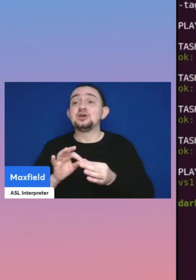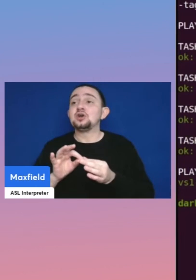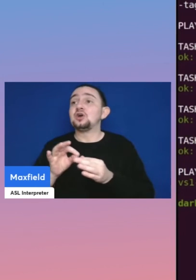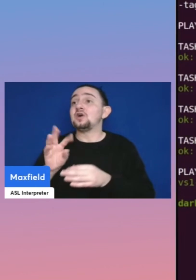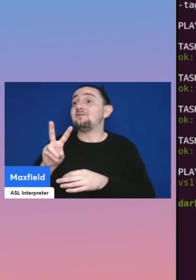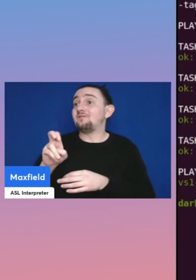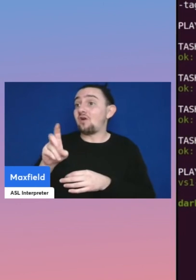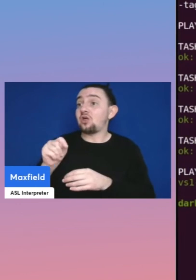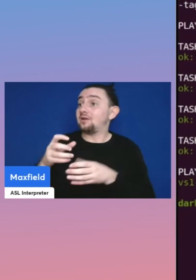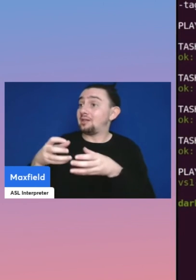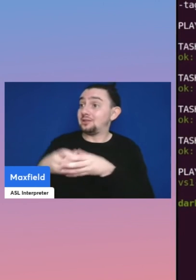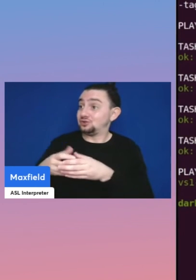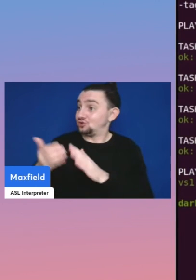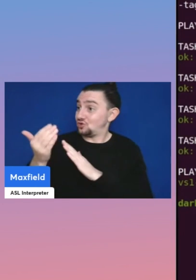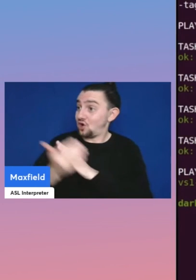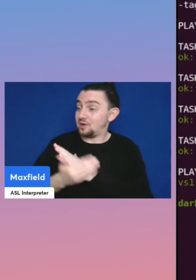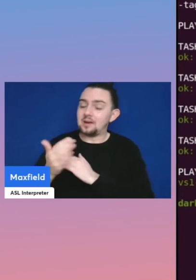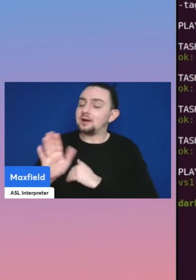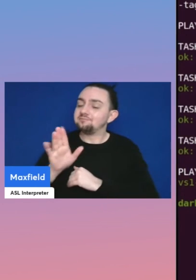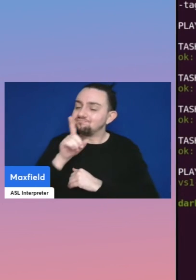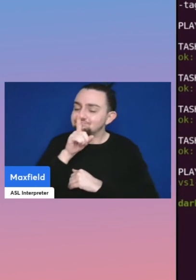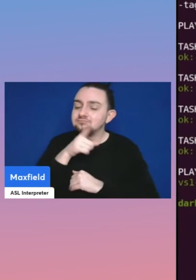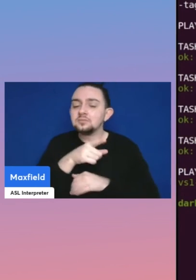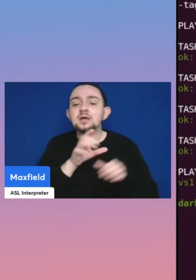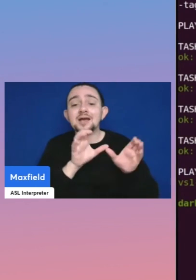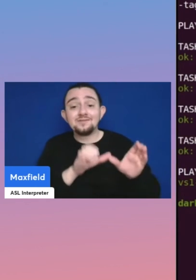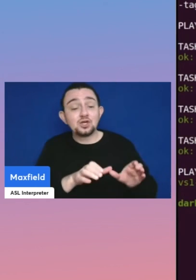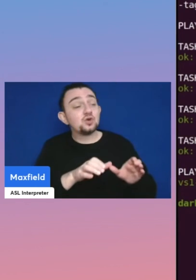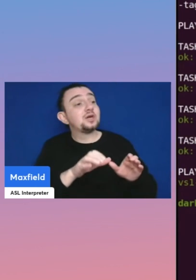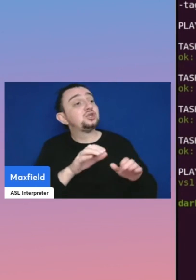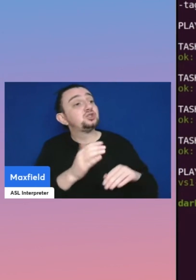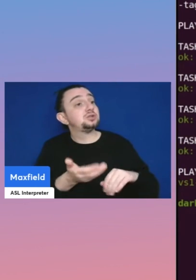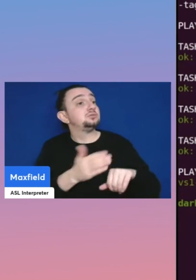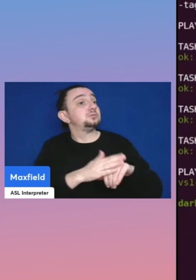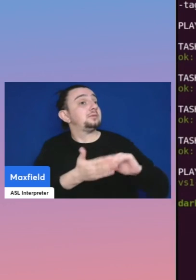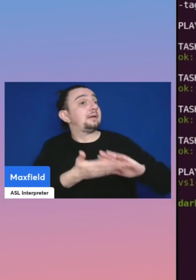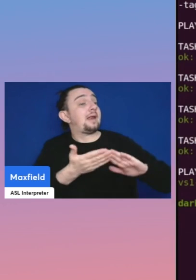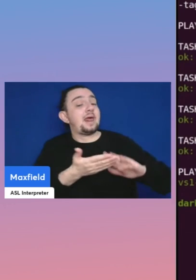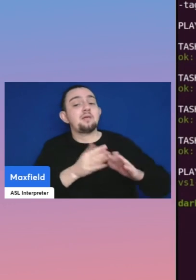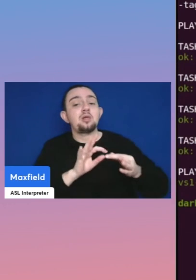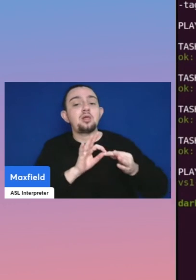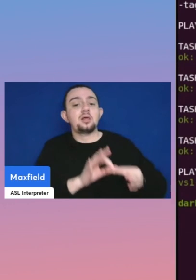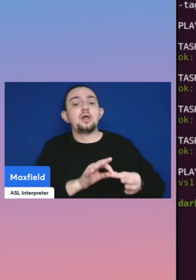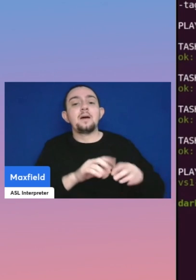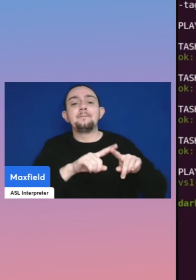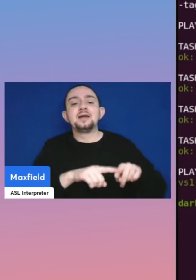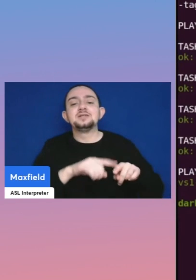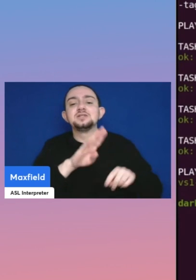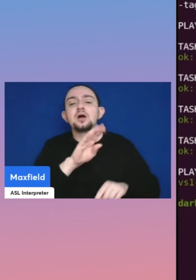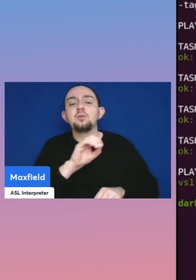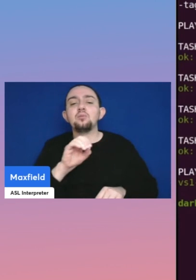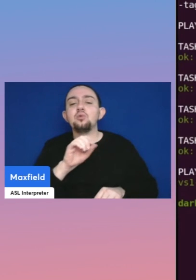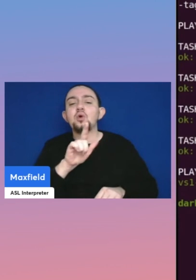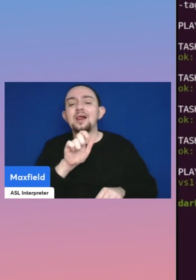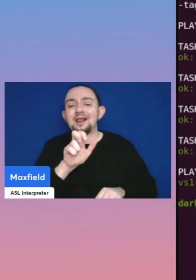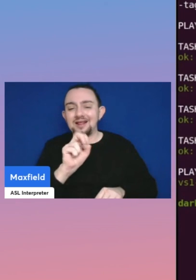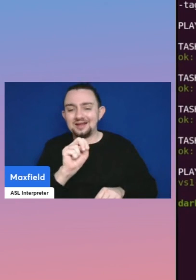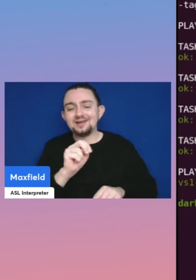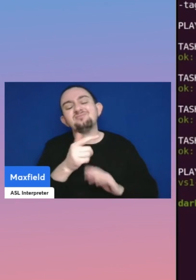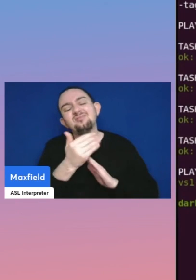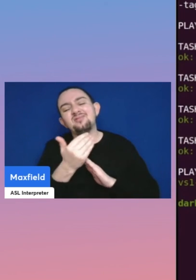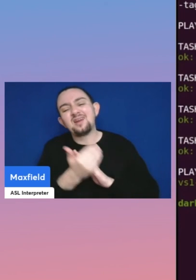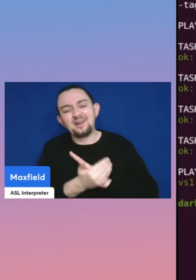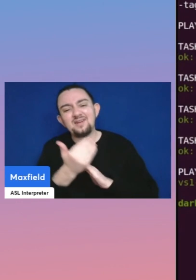is based, its configuration or enabling is based on a Boolean, which is by default turned